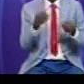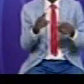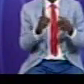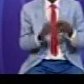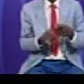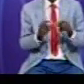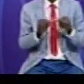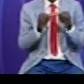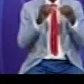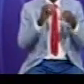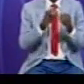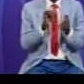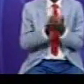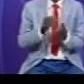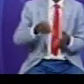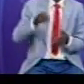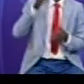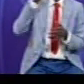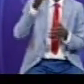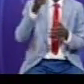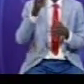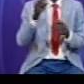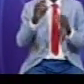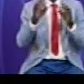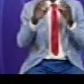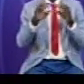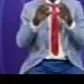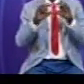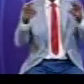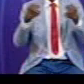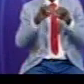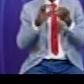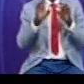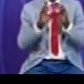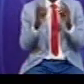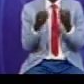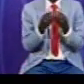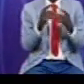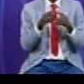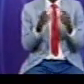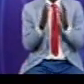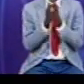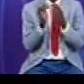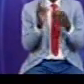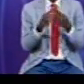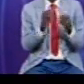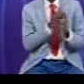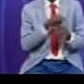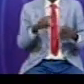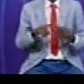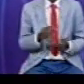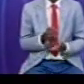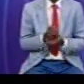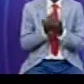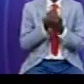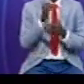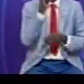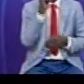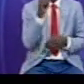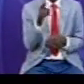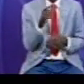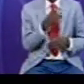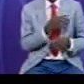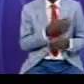So I told God to show mercy and to help me to excel. I kept praying. That was my major prayer through